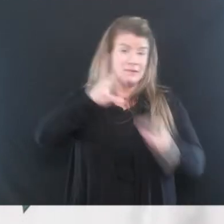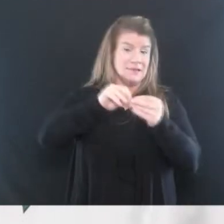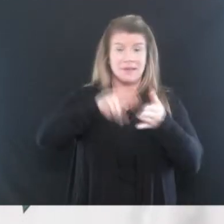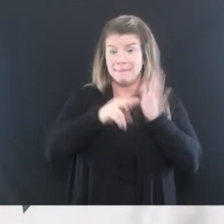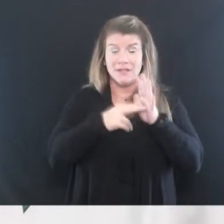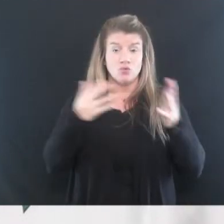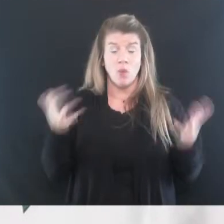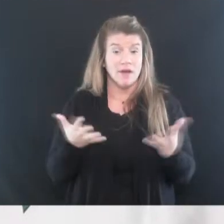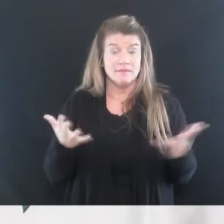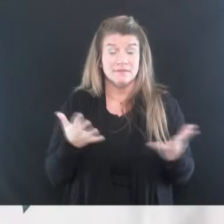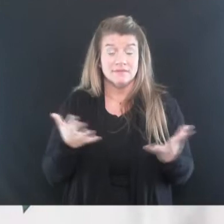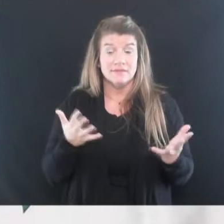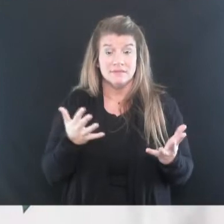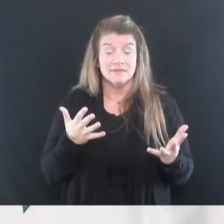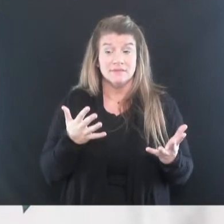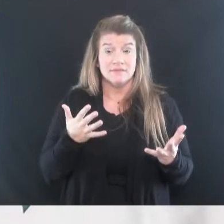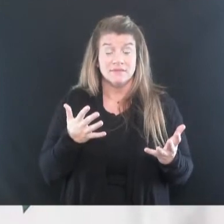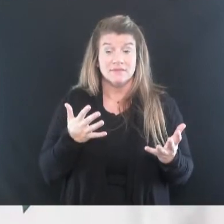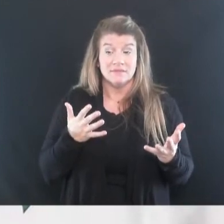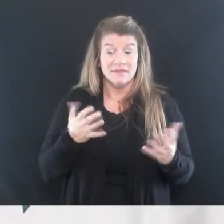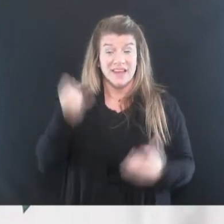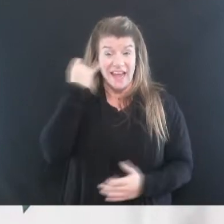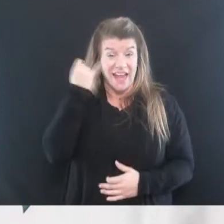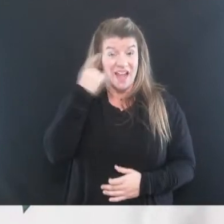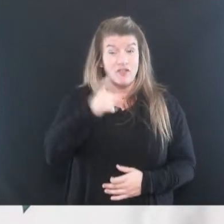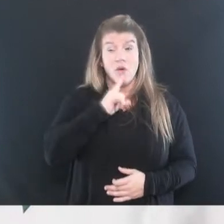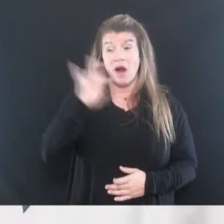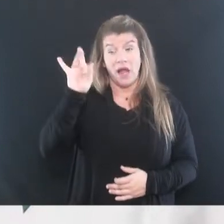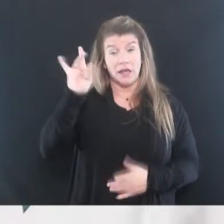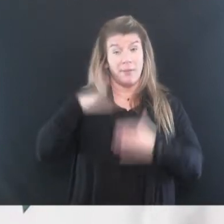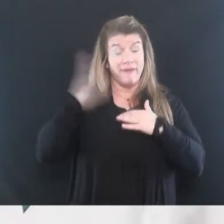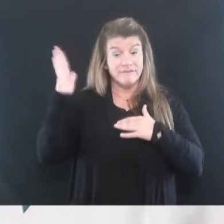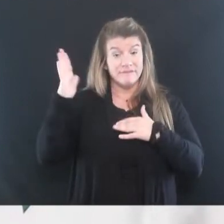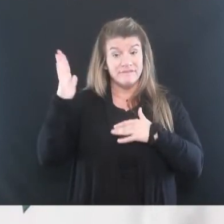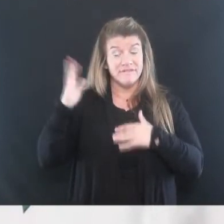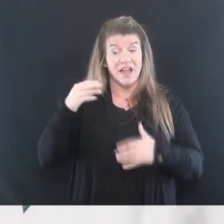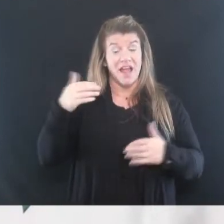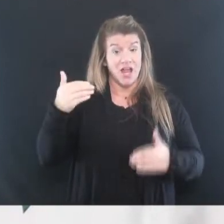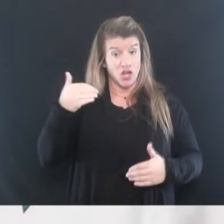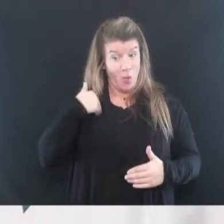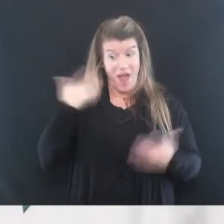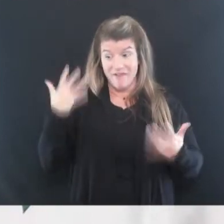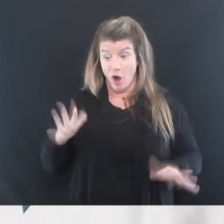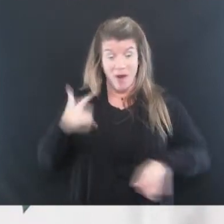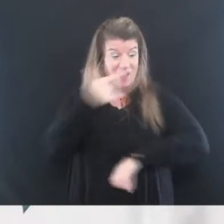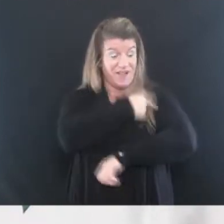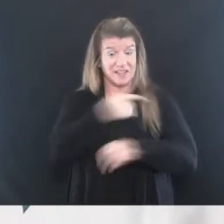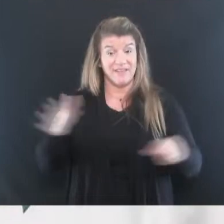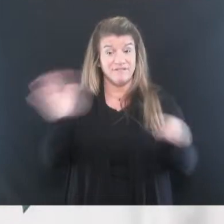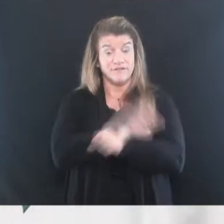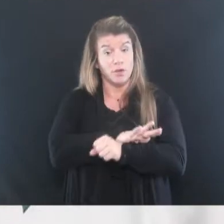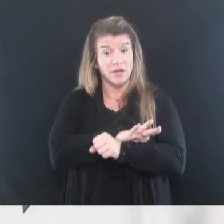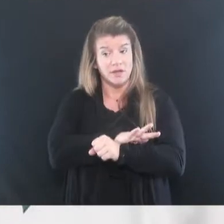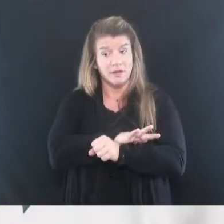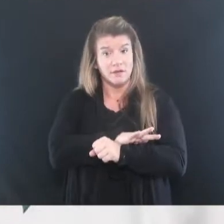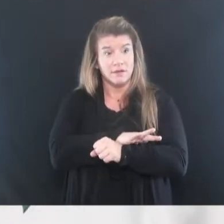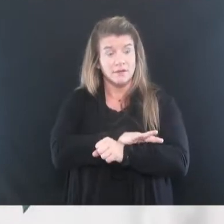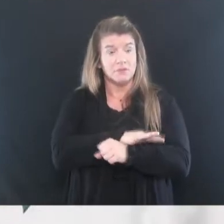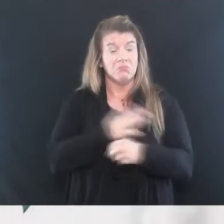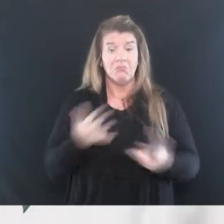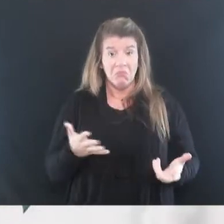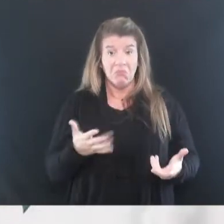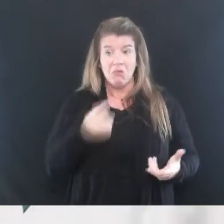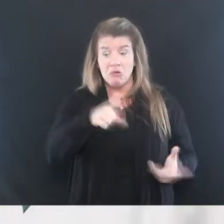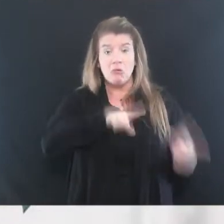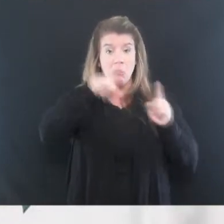is just this, Evan, is if you're 18 and above and you got yourself fully vaccinated, well, you did it for a reason. You did